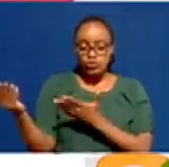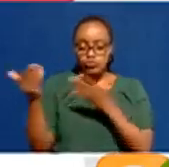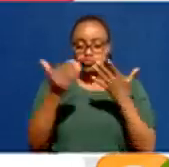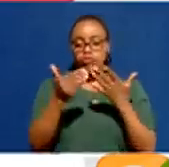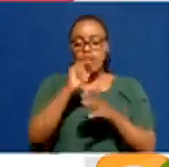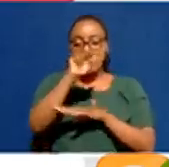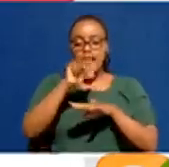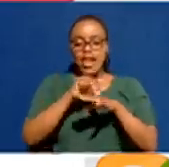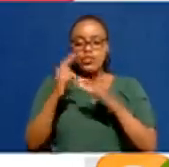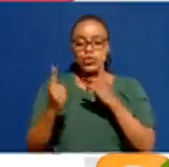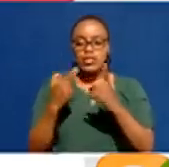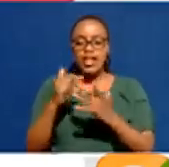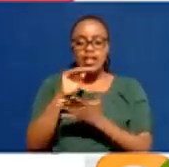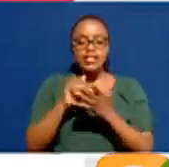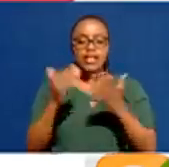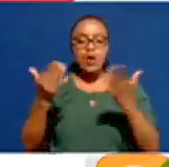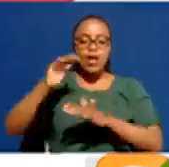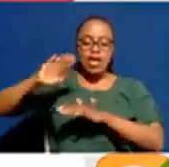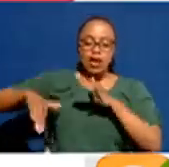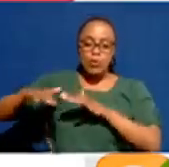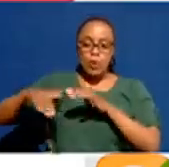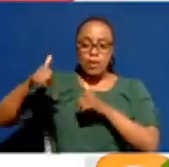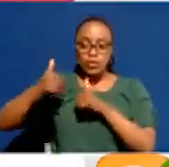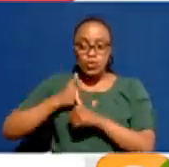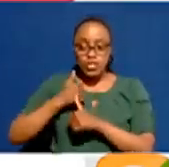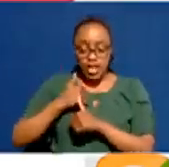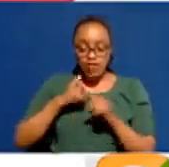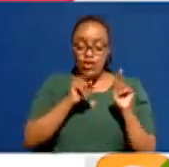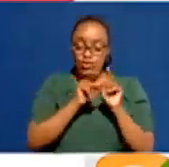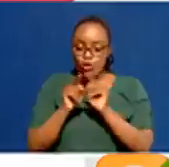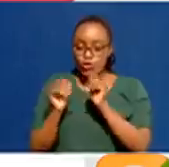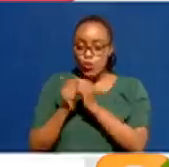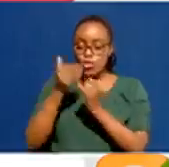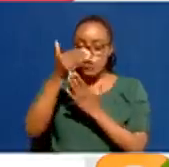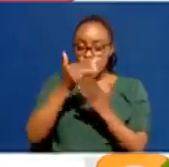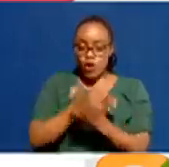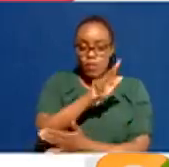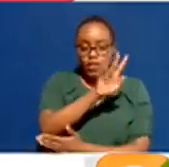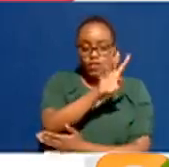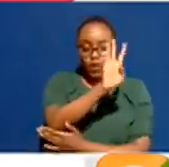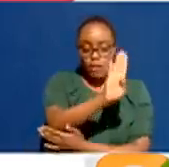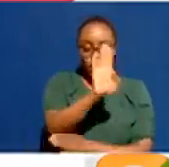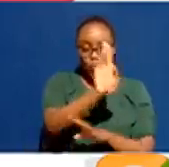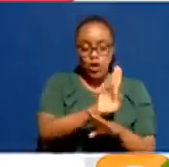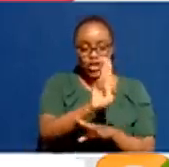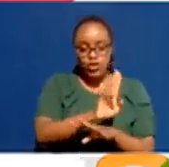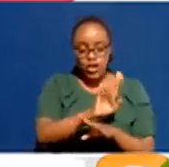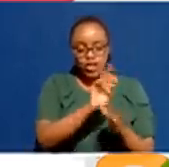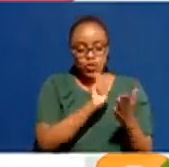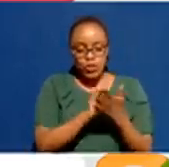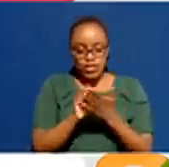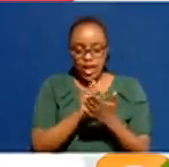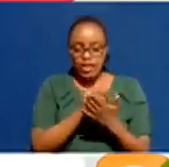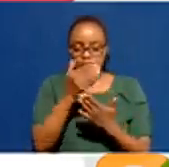National Tallying Center at the Bomas of Kenya by returning officers alongside Forms 34B that were used to tabulate results